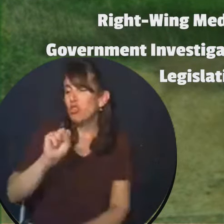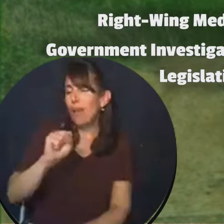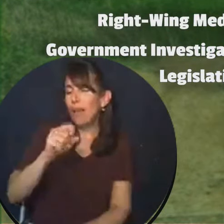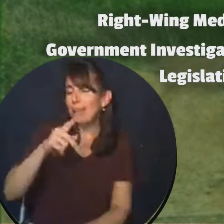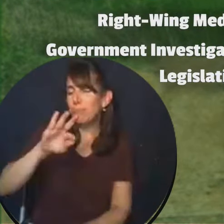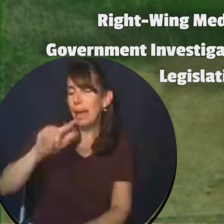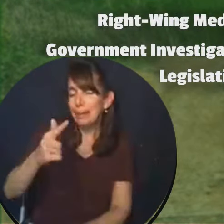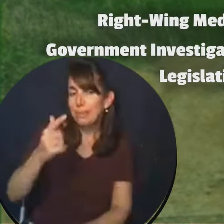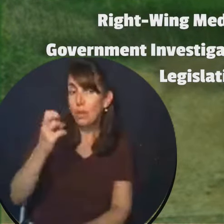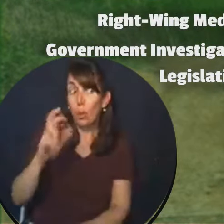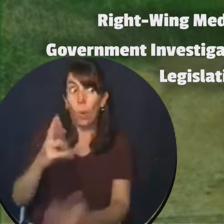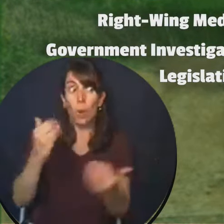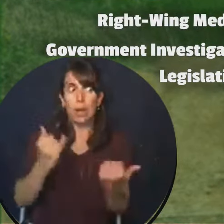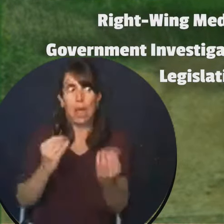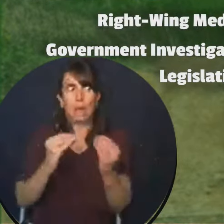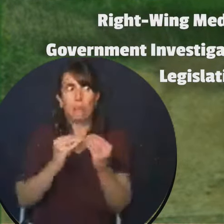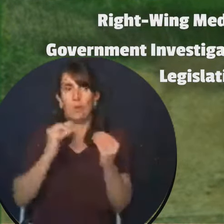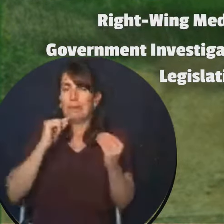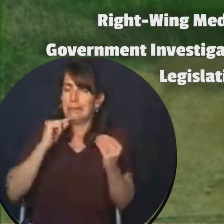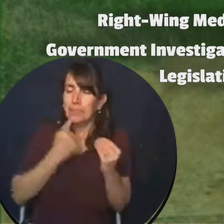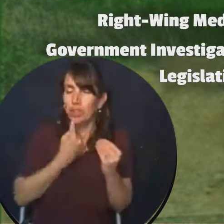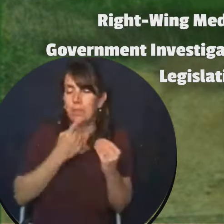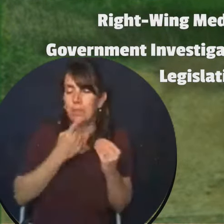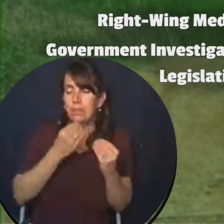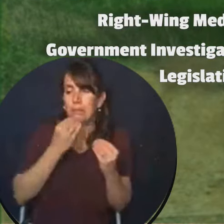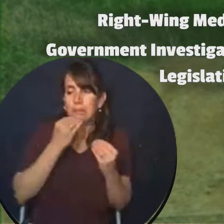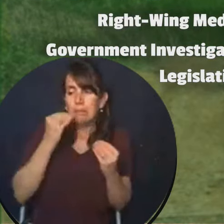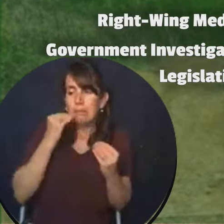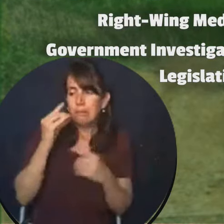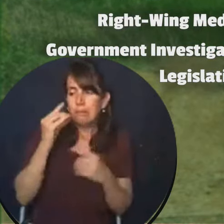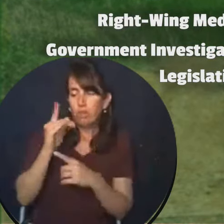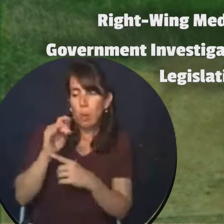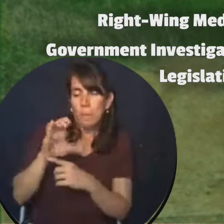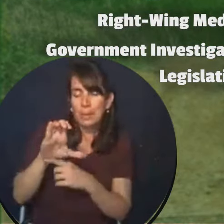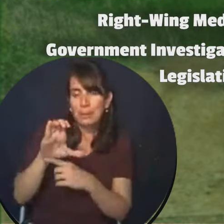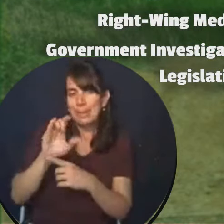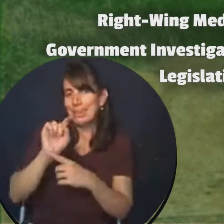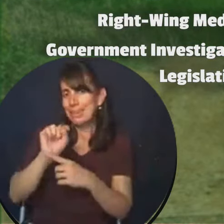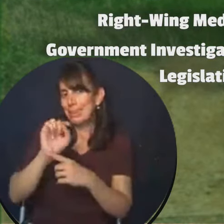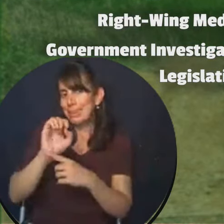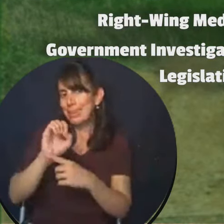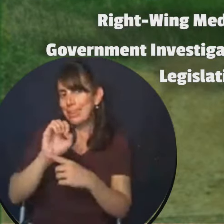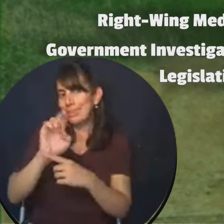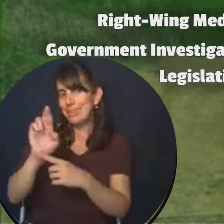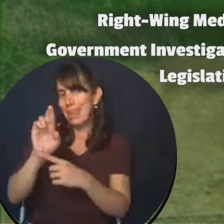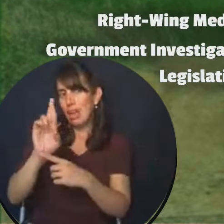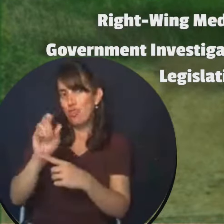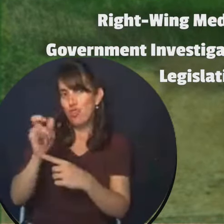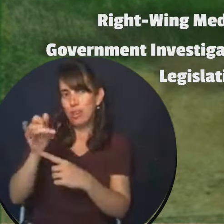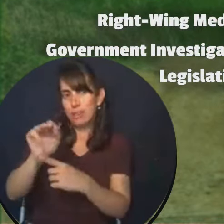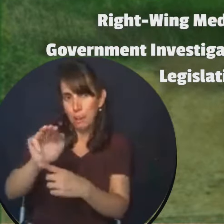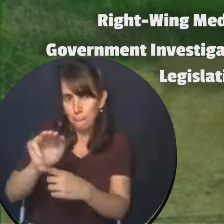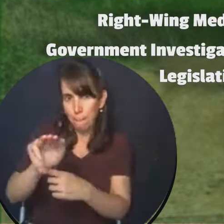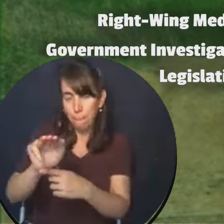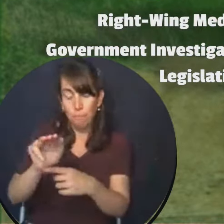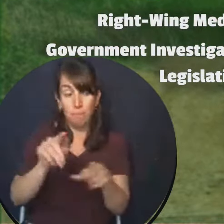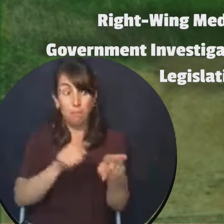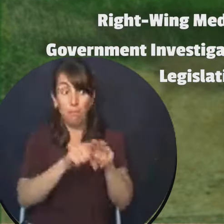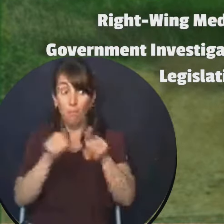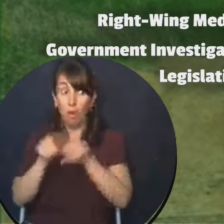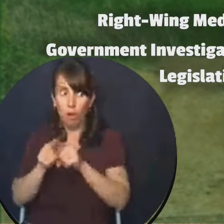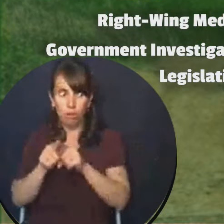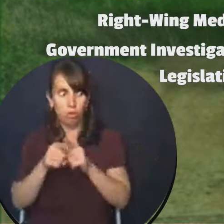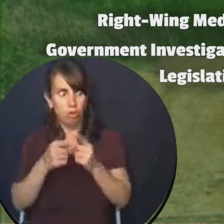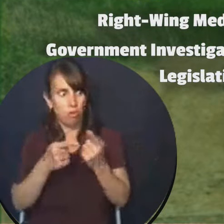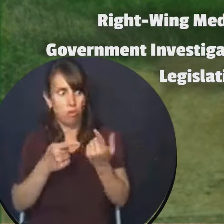abortion care and then actually telling an organization and individuals that they will be arrested for conspiracy if they drive people, you know, a few miles down